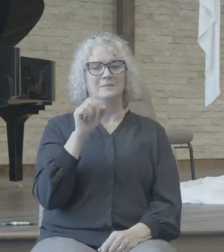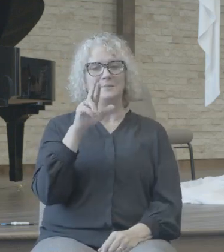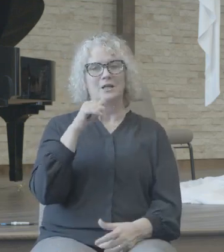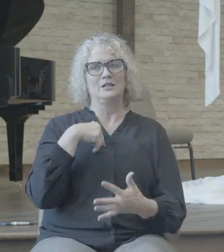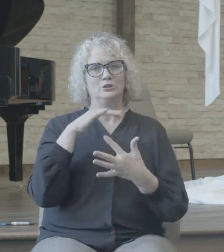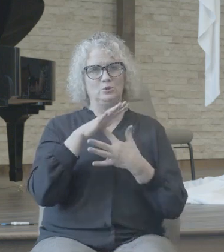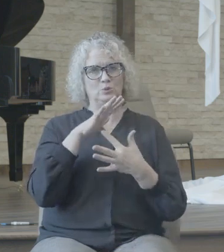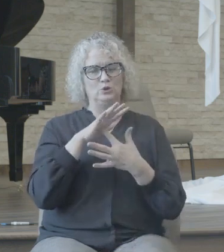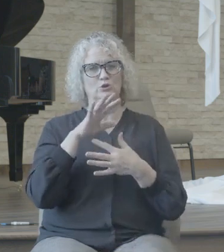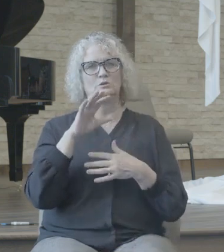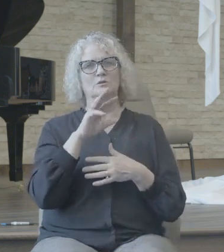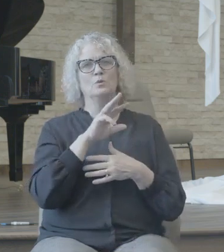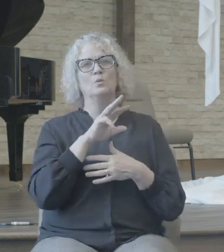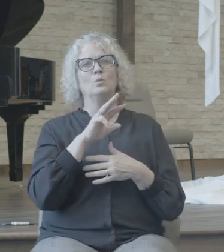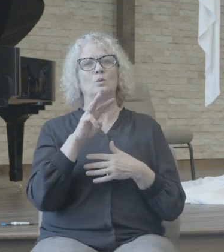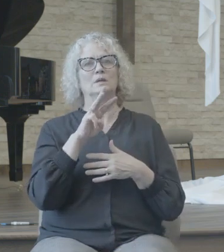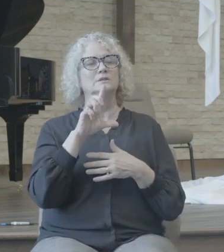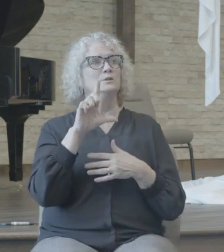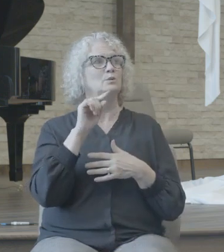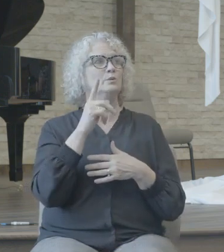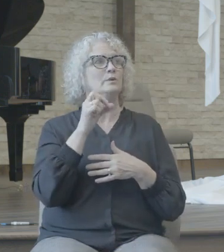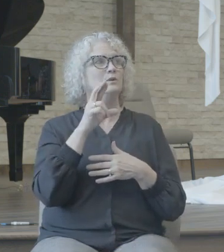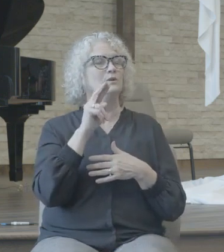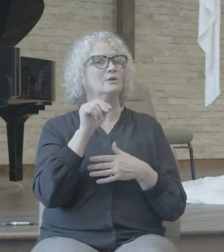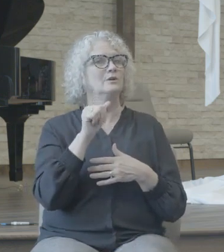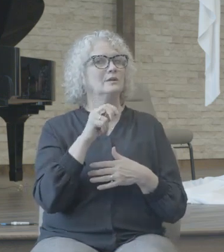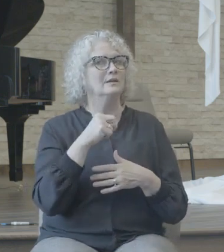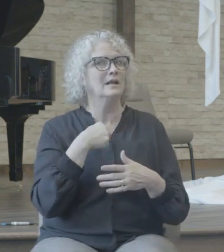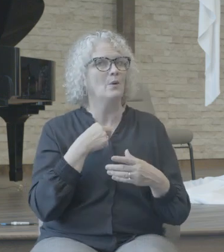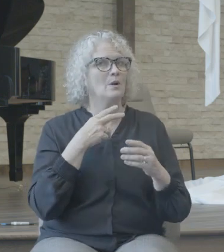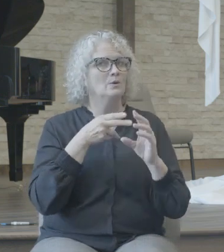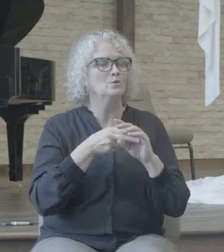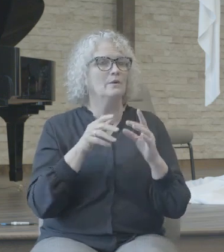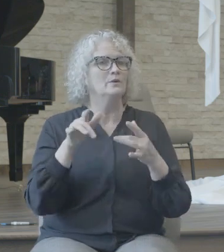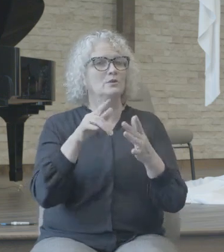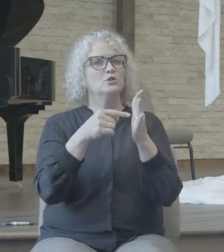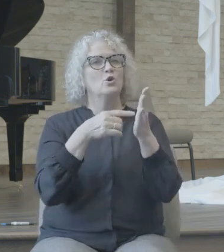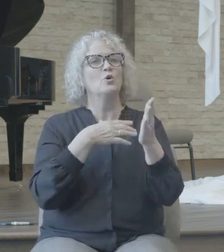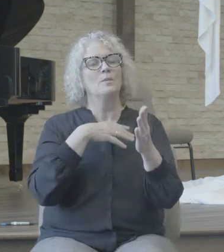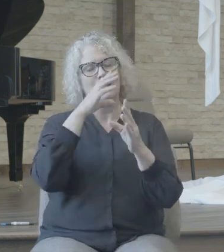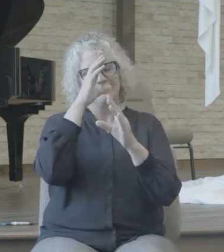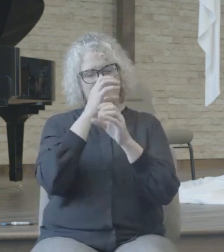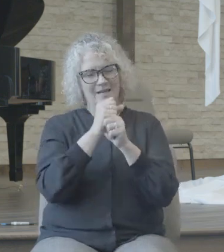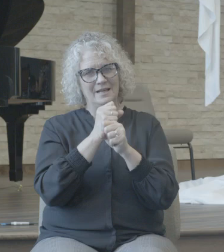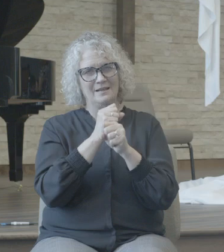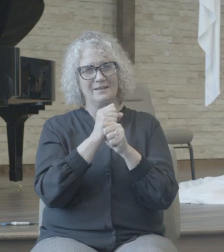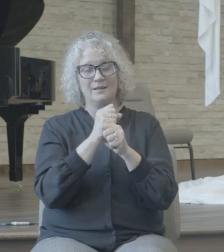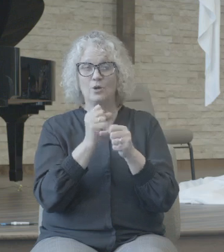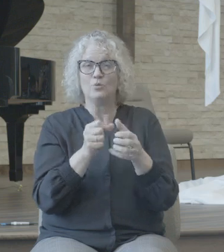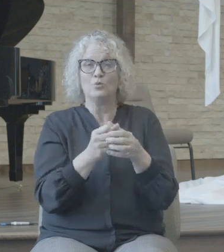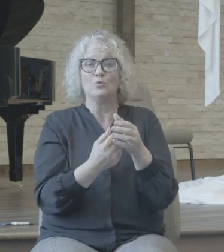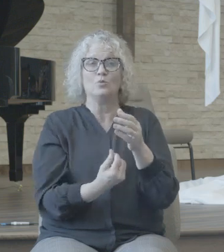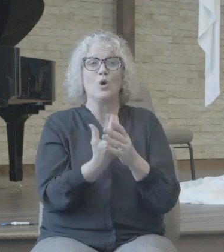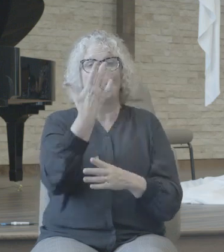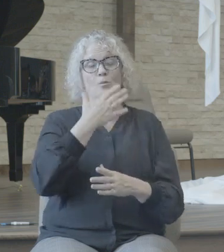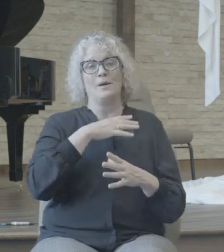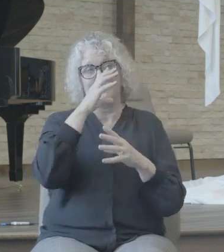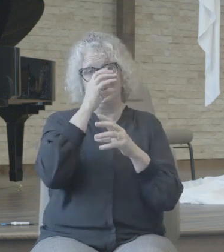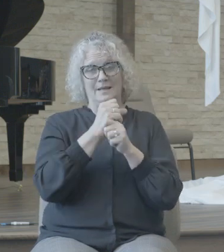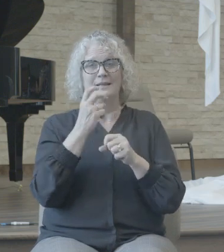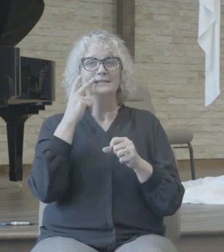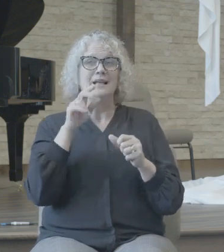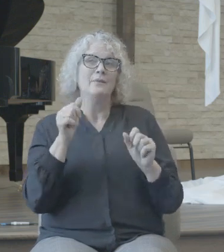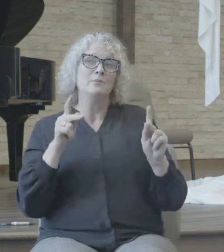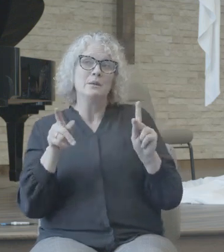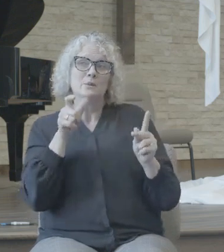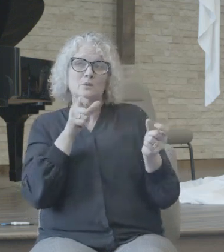Lutheran. I'm excited for the Utah mission trip to be able to show my faith and to grow my faith and to see other people who are strong in their faith and